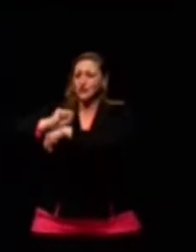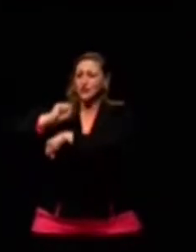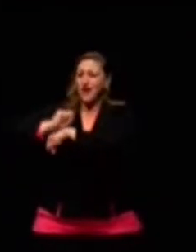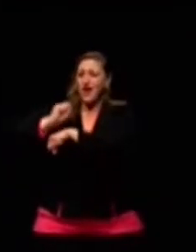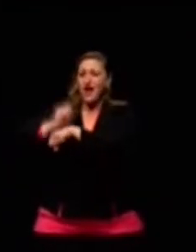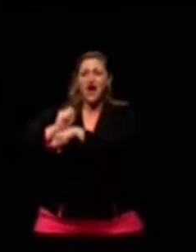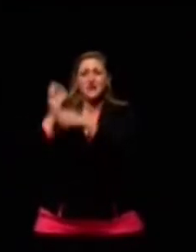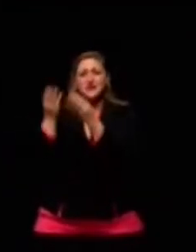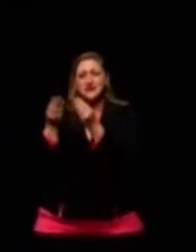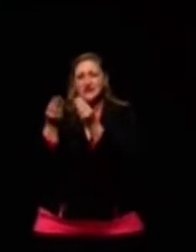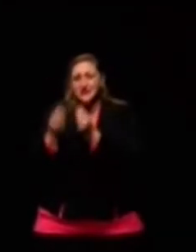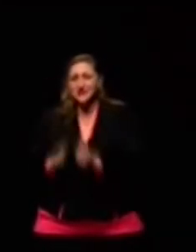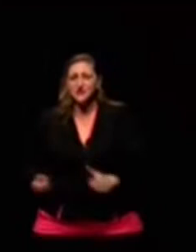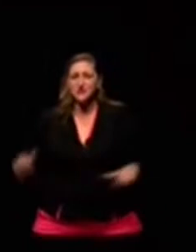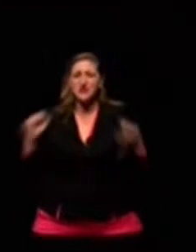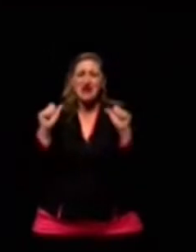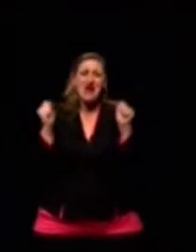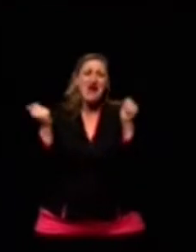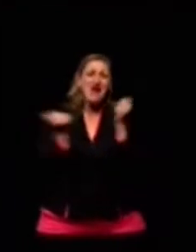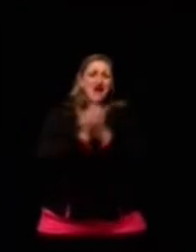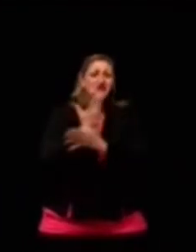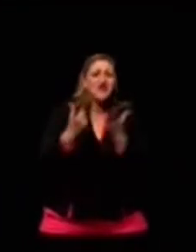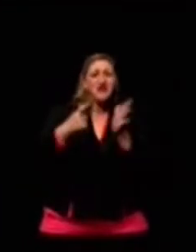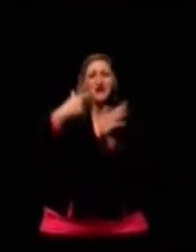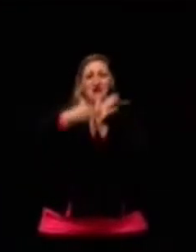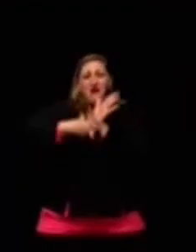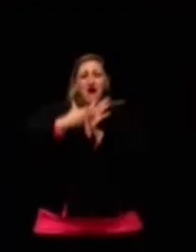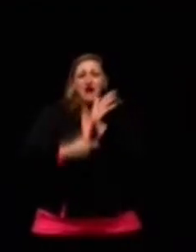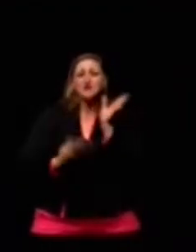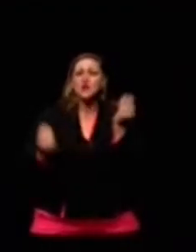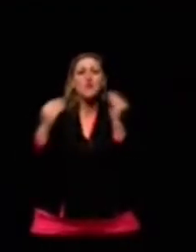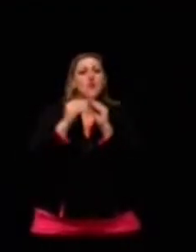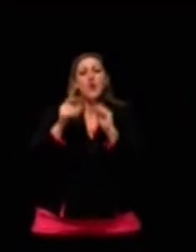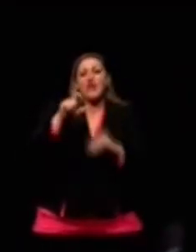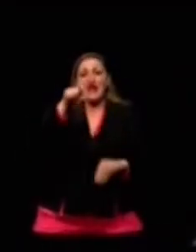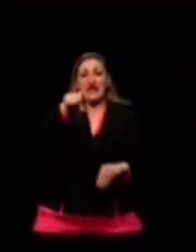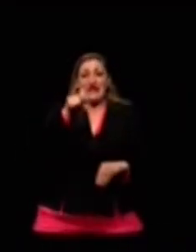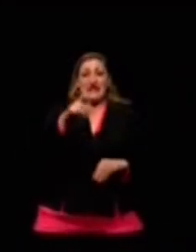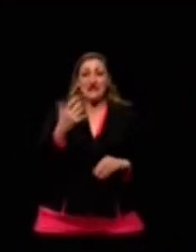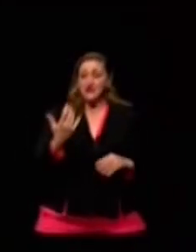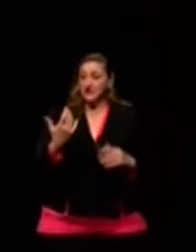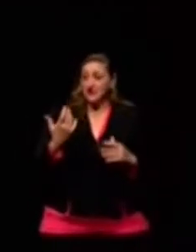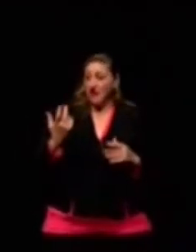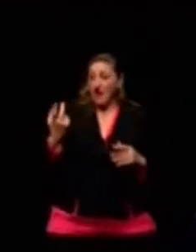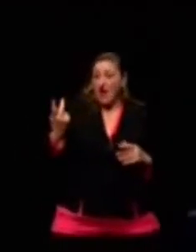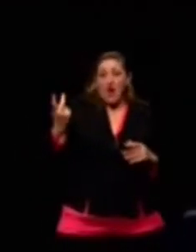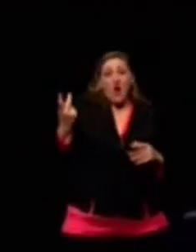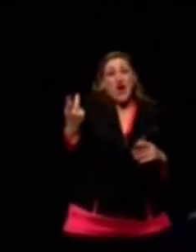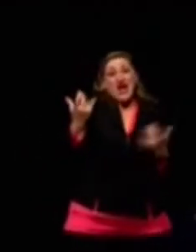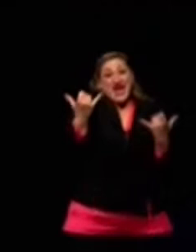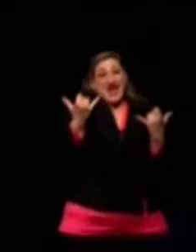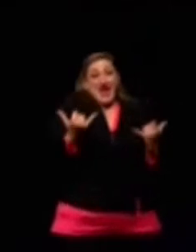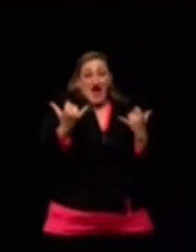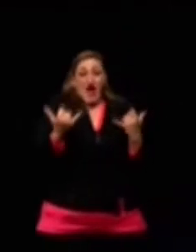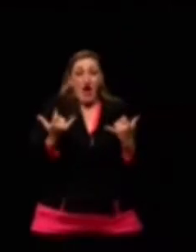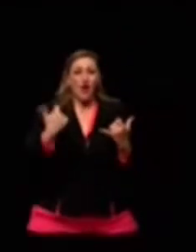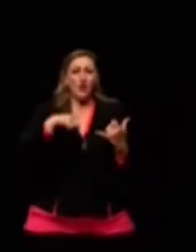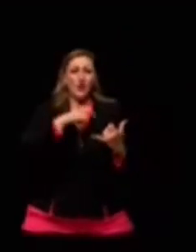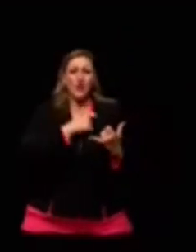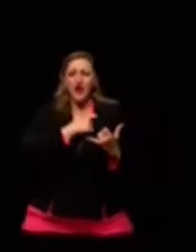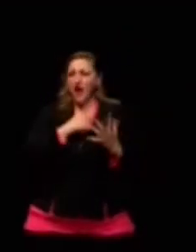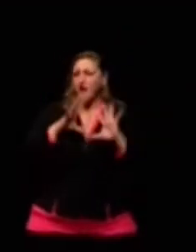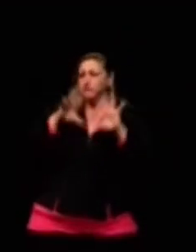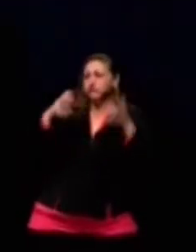disappearing, everything costing more than it used to. And yet we are now in the midst of